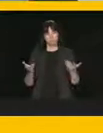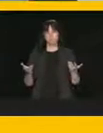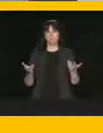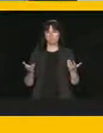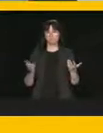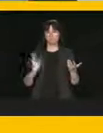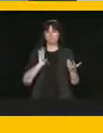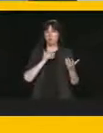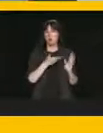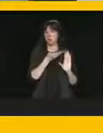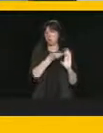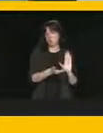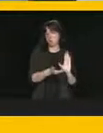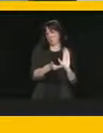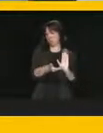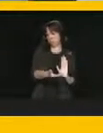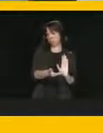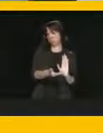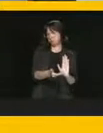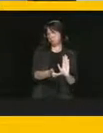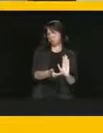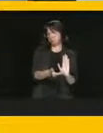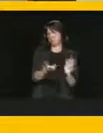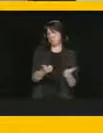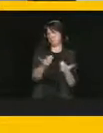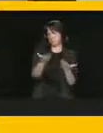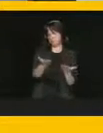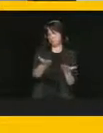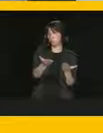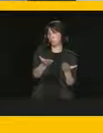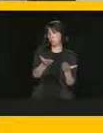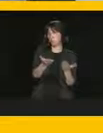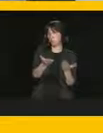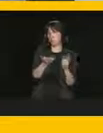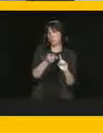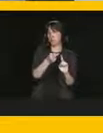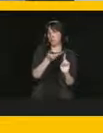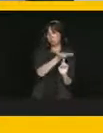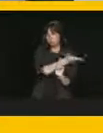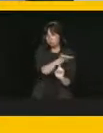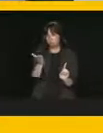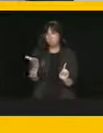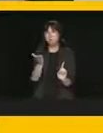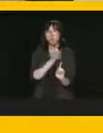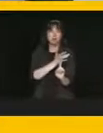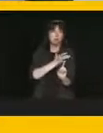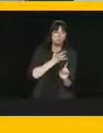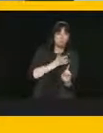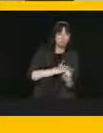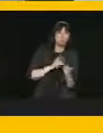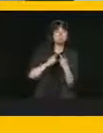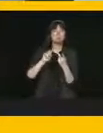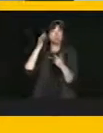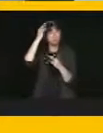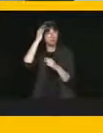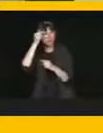in terms of the principles that have been agreed on by the federal government and the